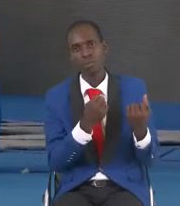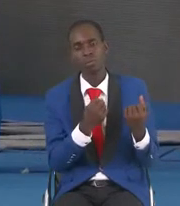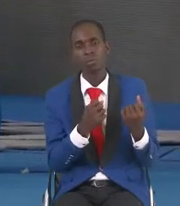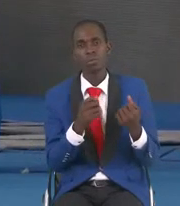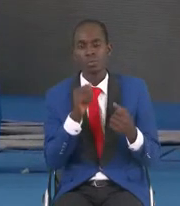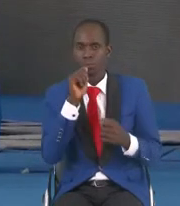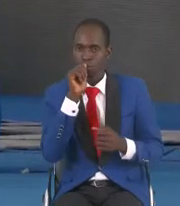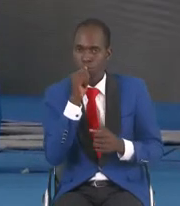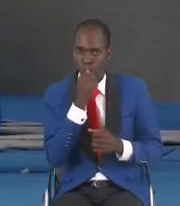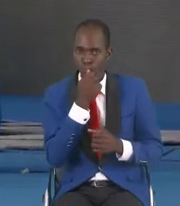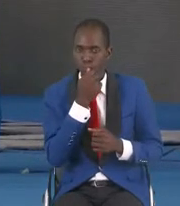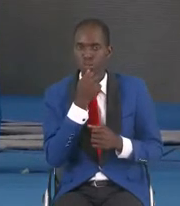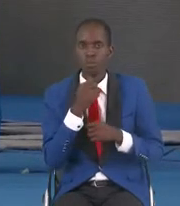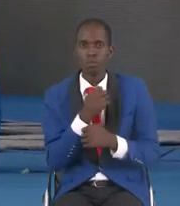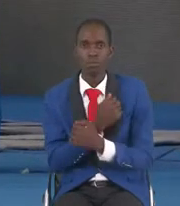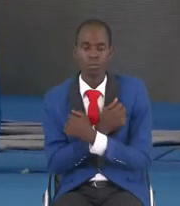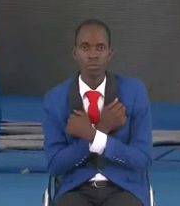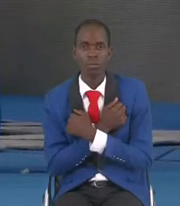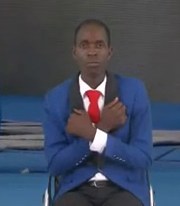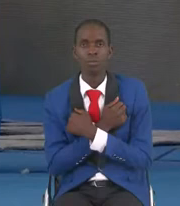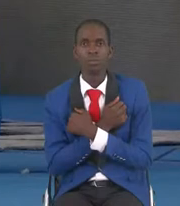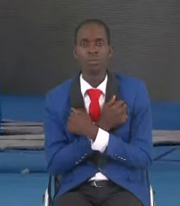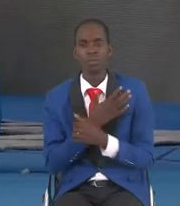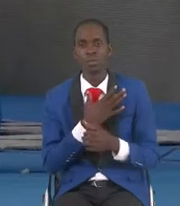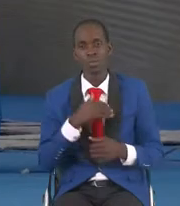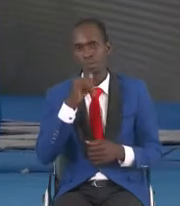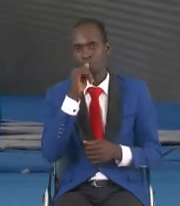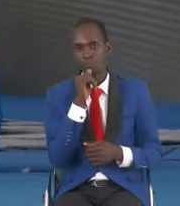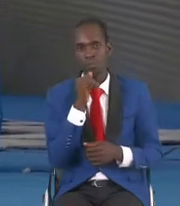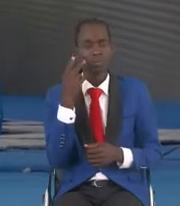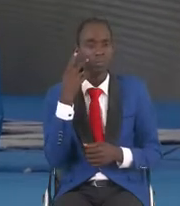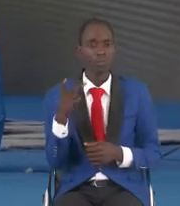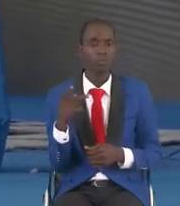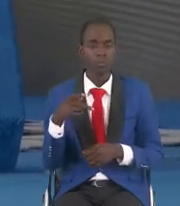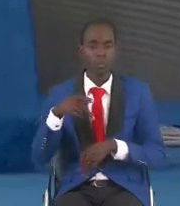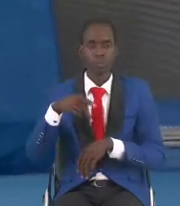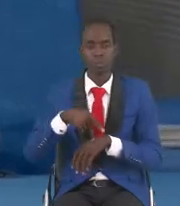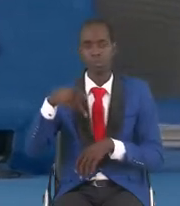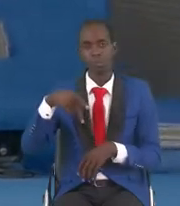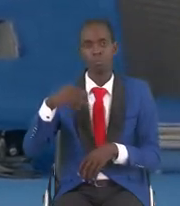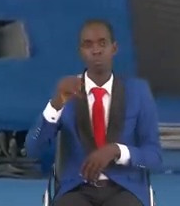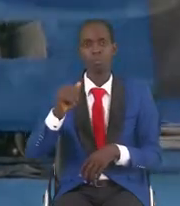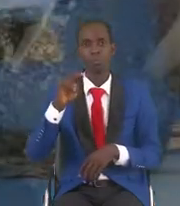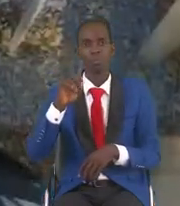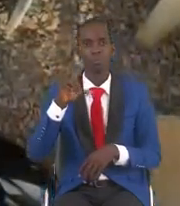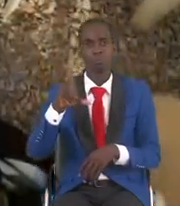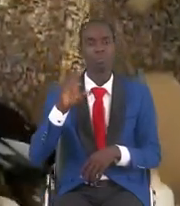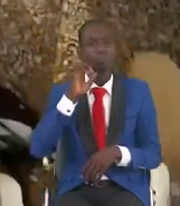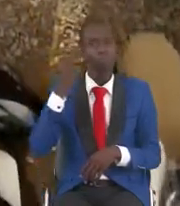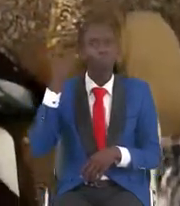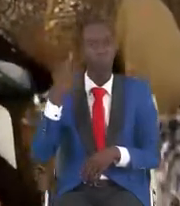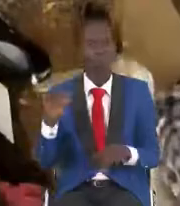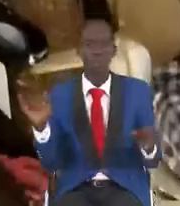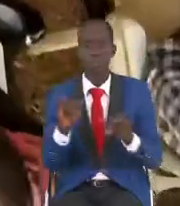charity, that's love and patience. Look at Paul the Apostle. Paul the Apostle, he was the same one that